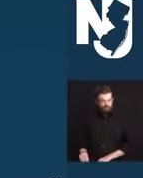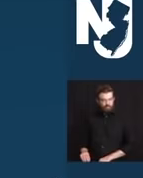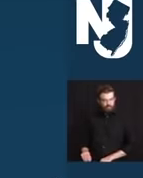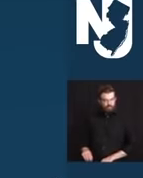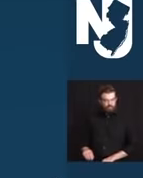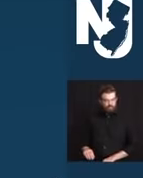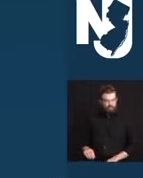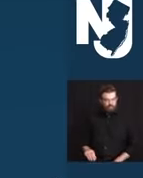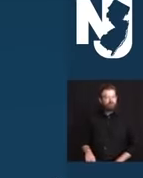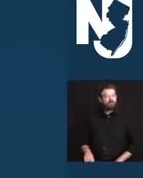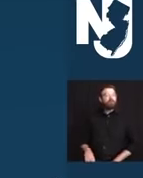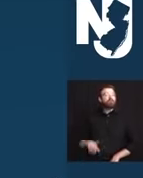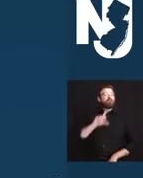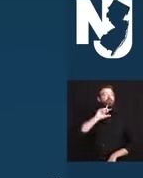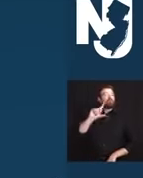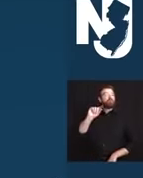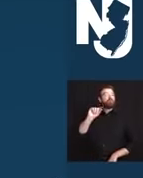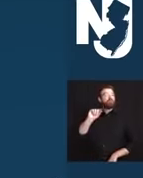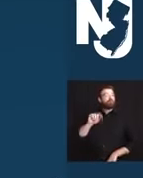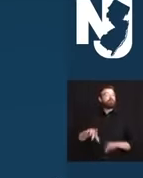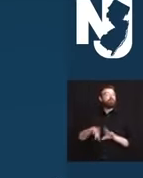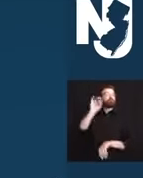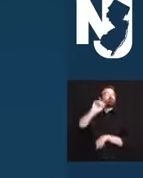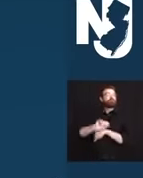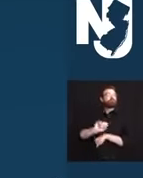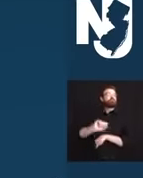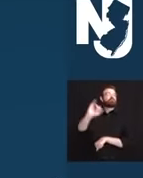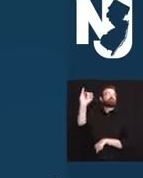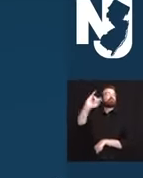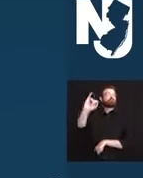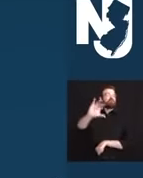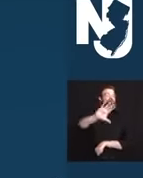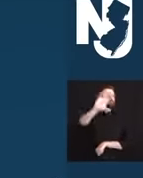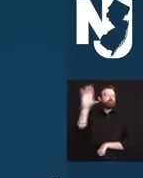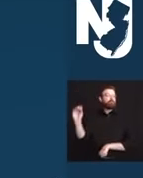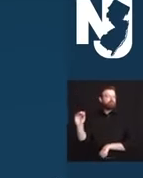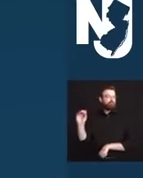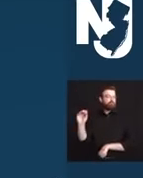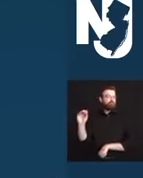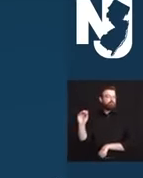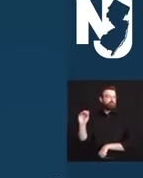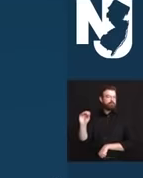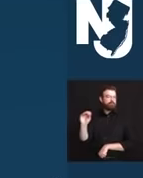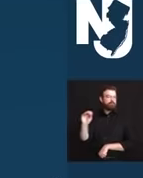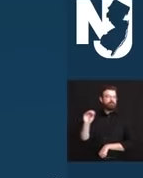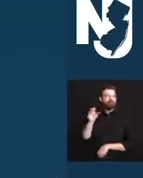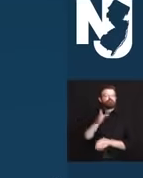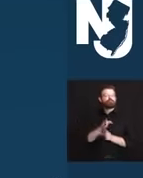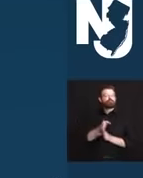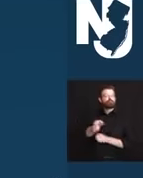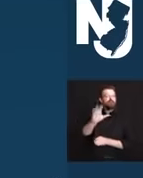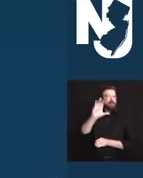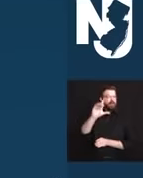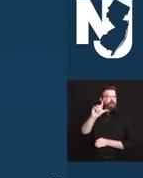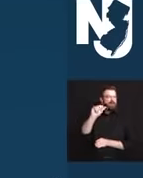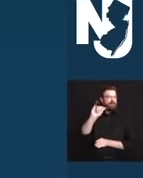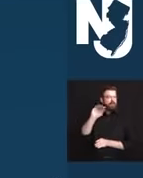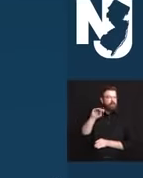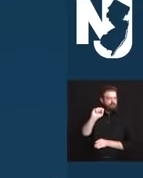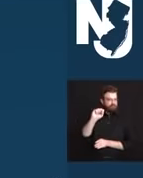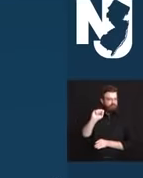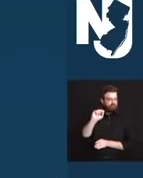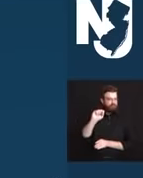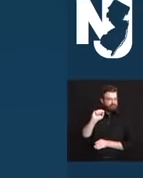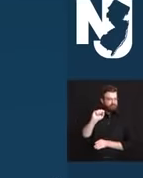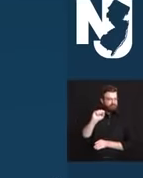industry as a claims adjudicator. He was a community-minded man who showed his appreciation for others in small yet